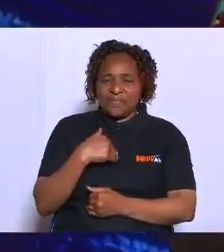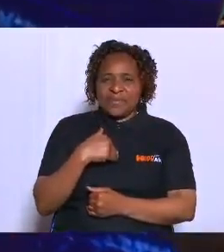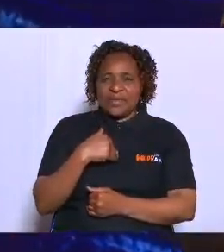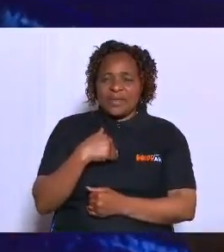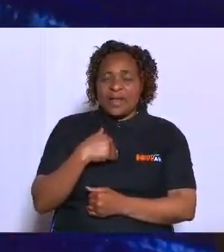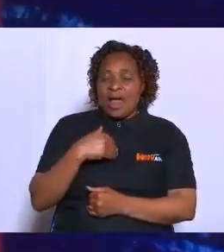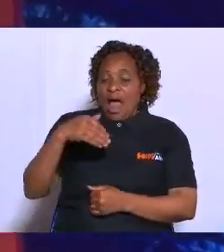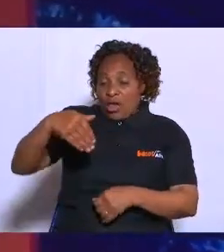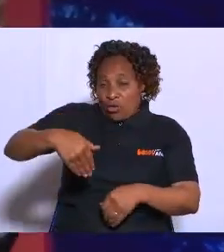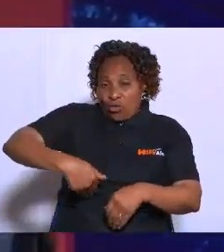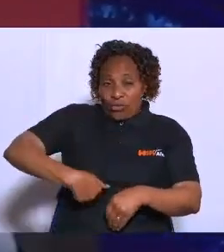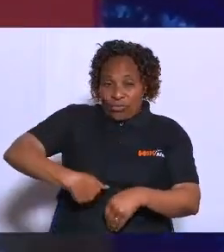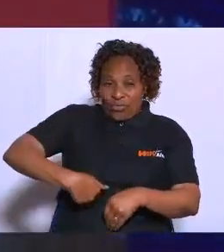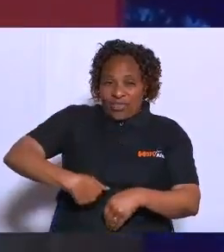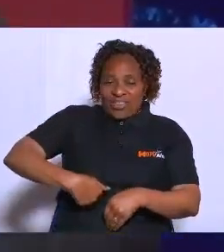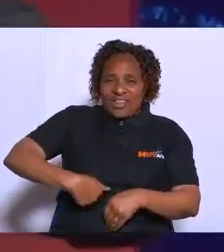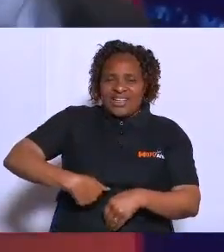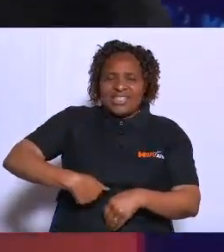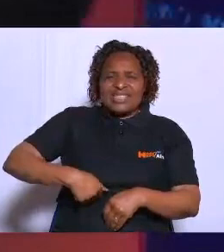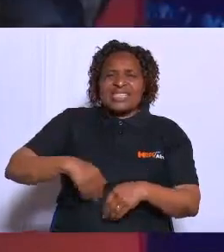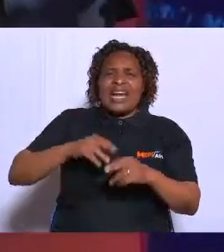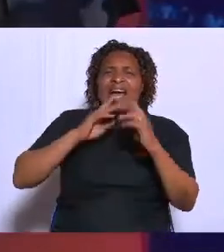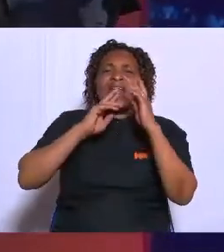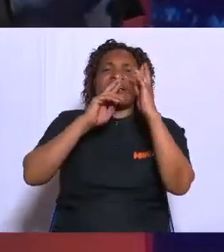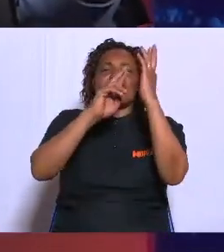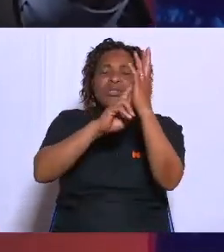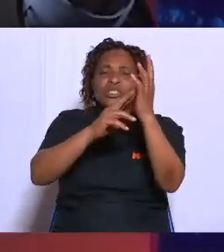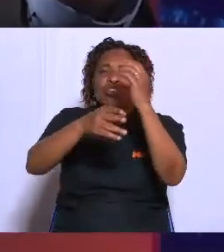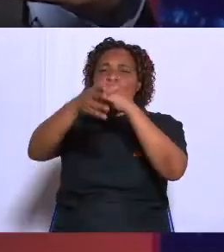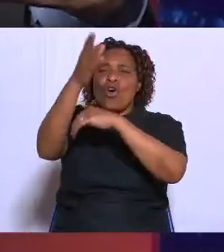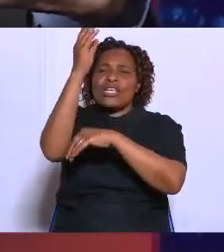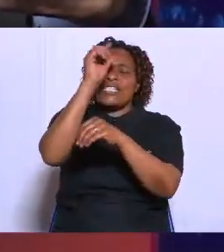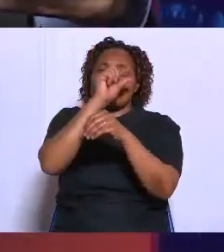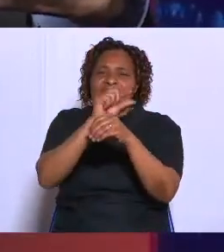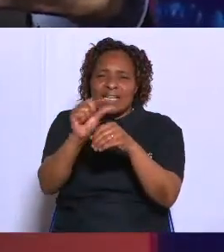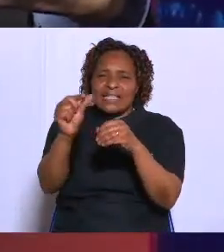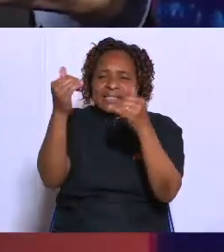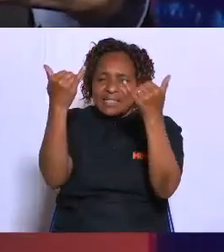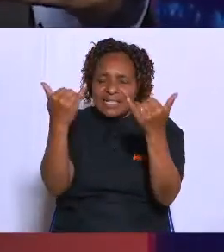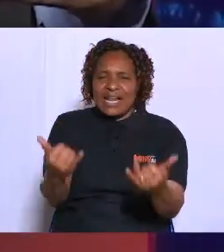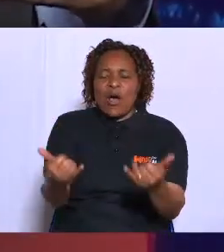and and Grace